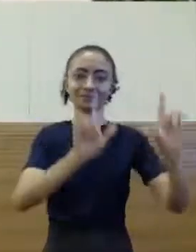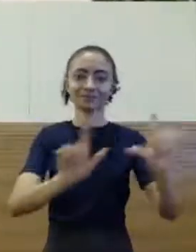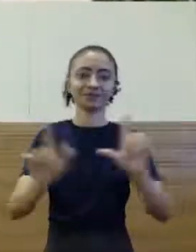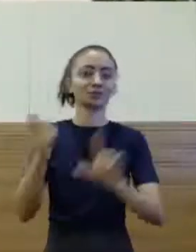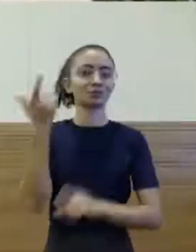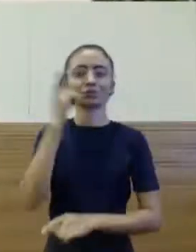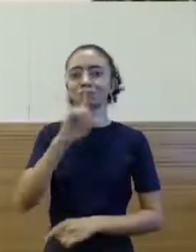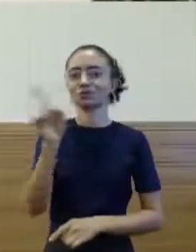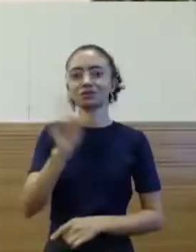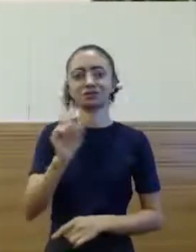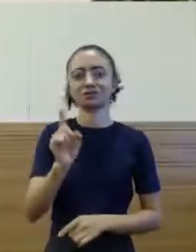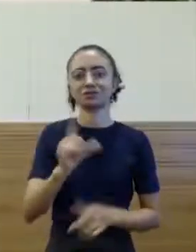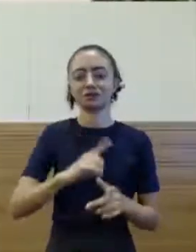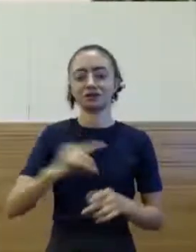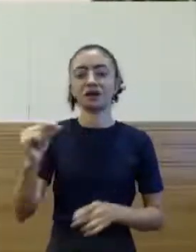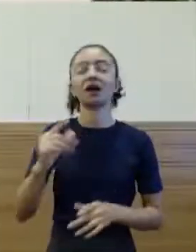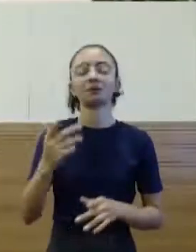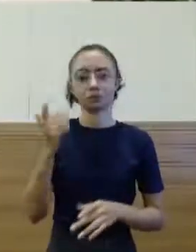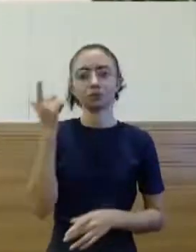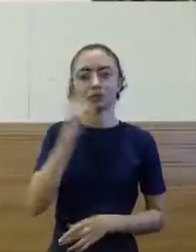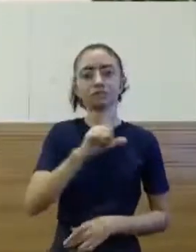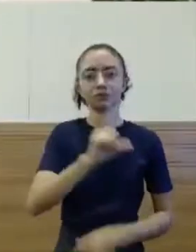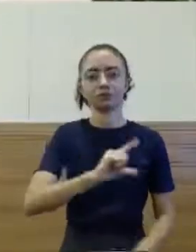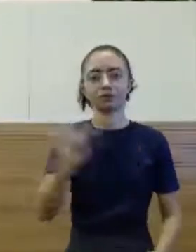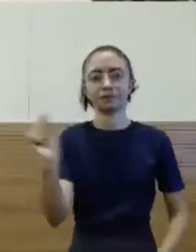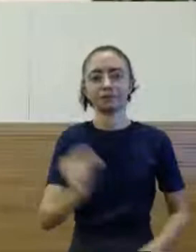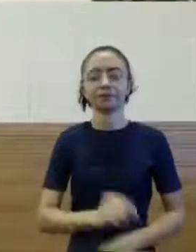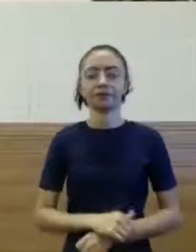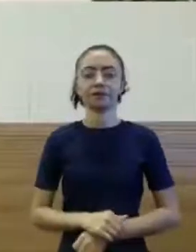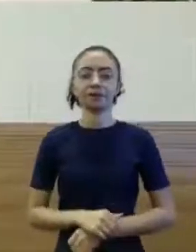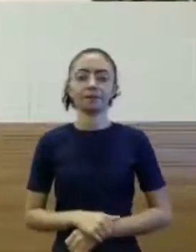I'm trying to do my presentation. Okay.